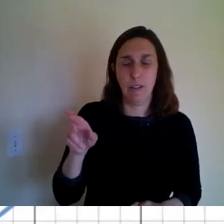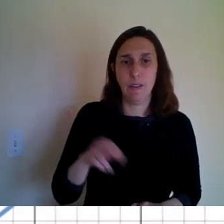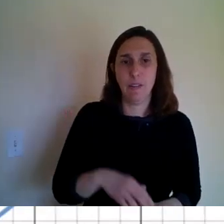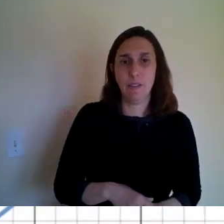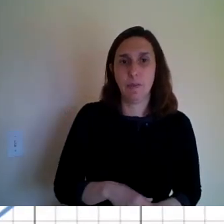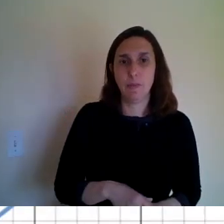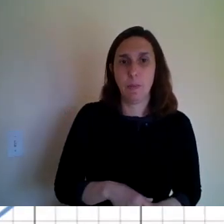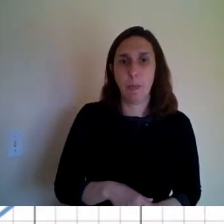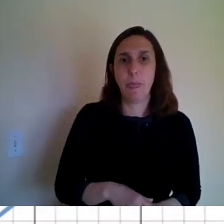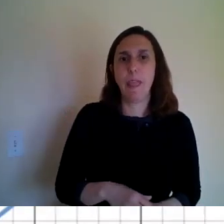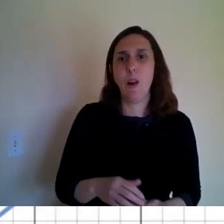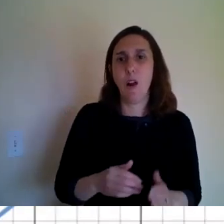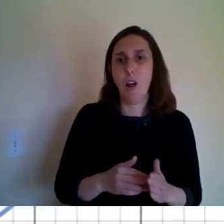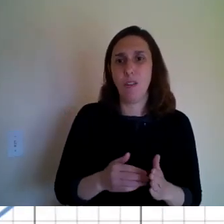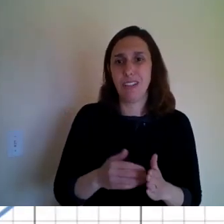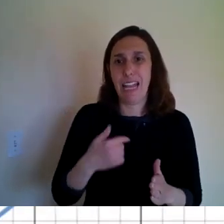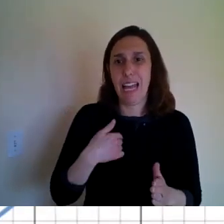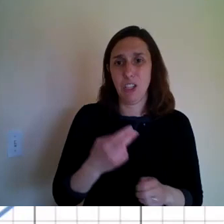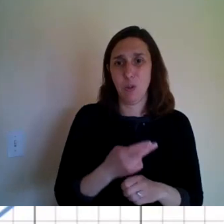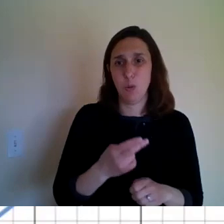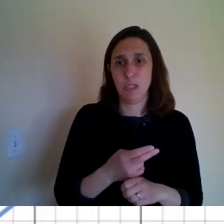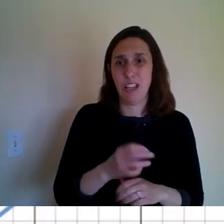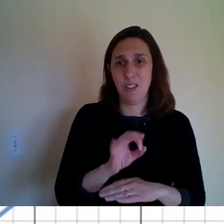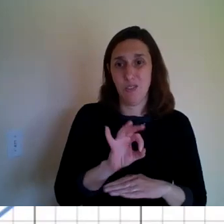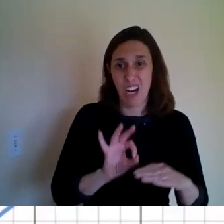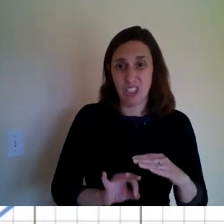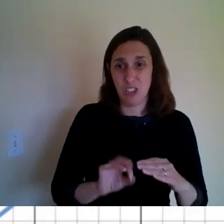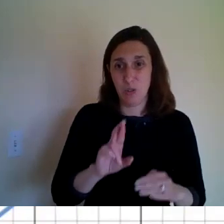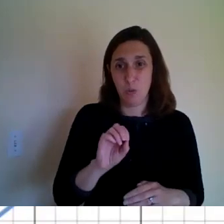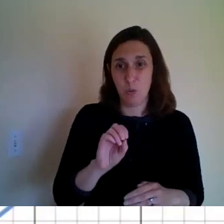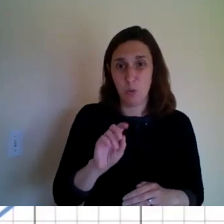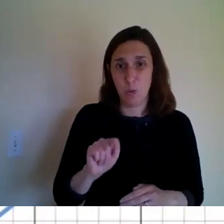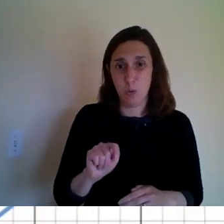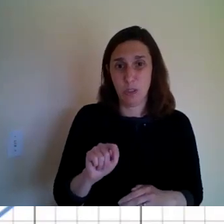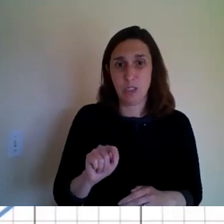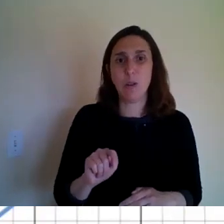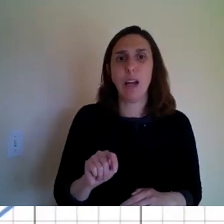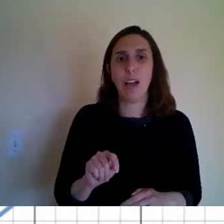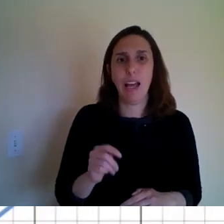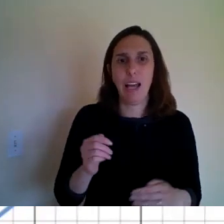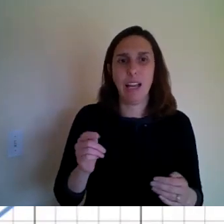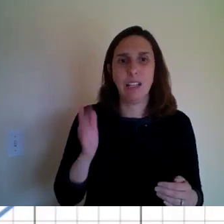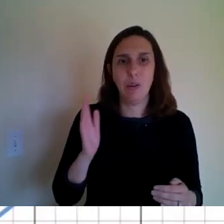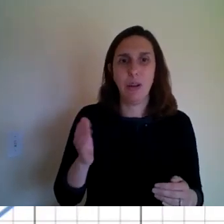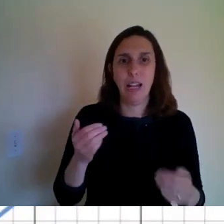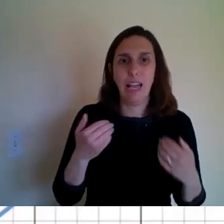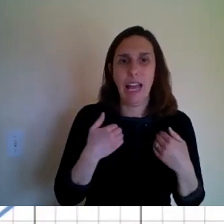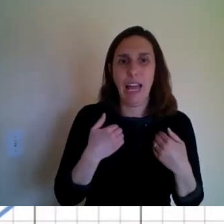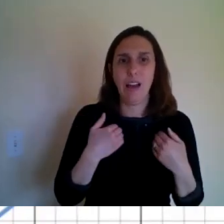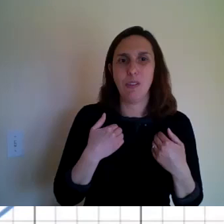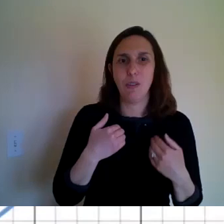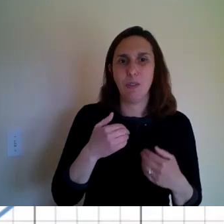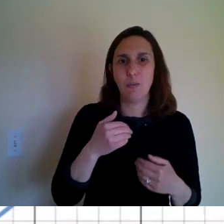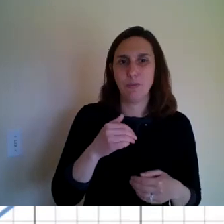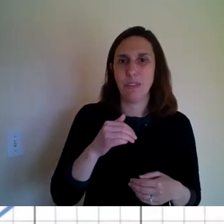use the fractional root. So I'd have y equals x minus 2 to to the 1/3. I